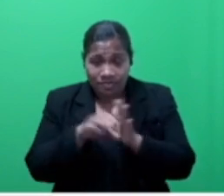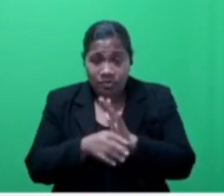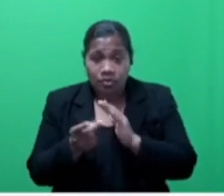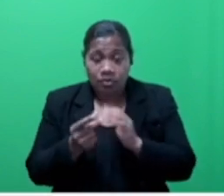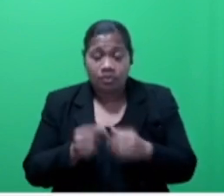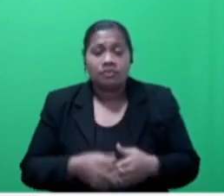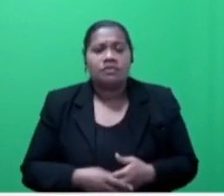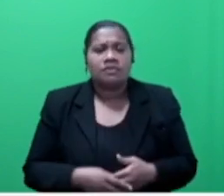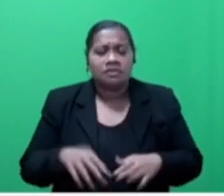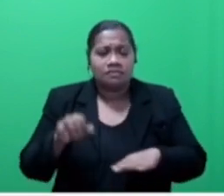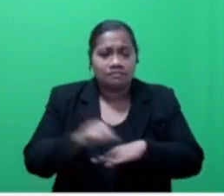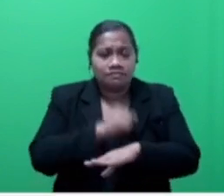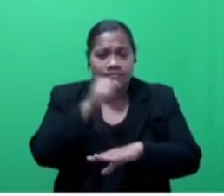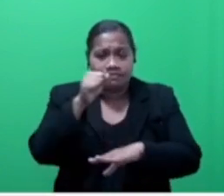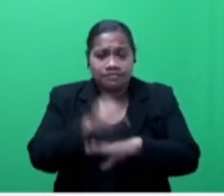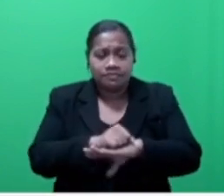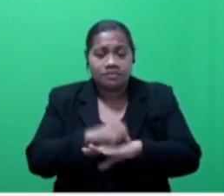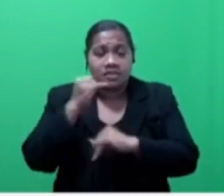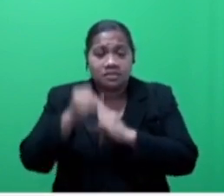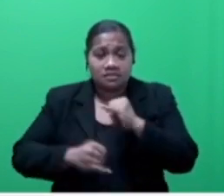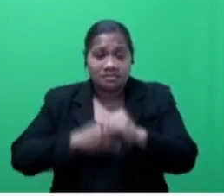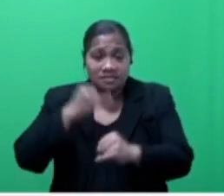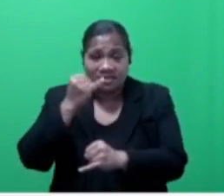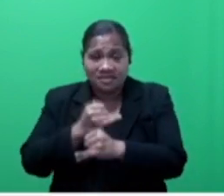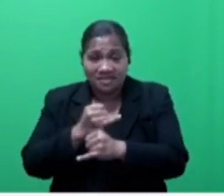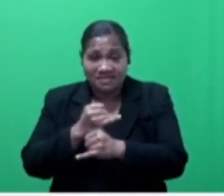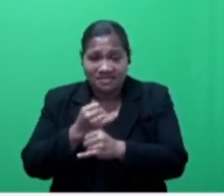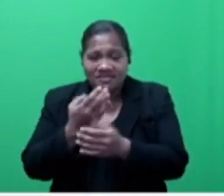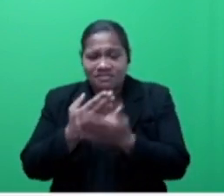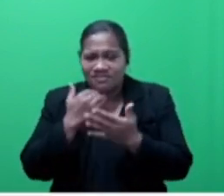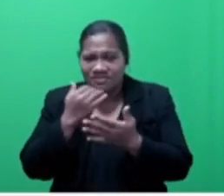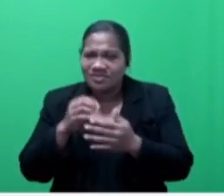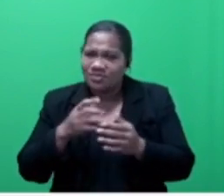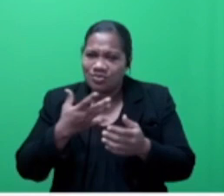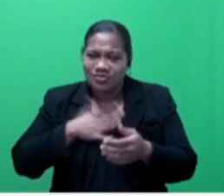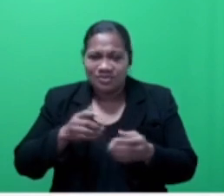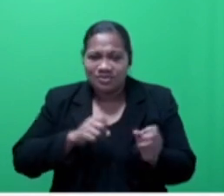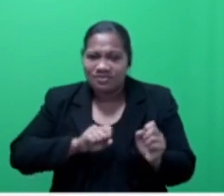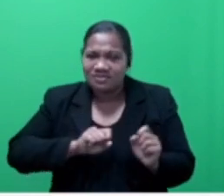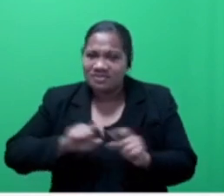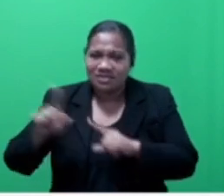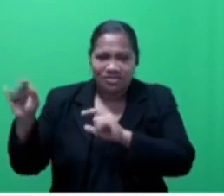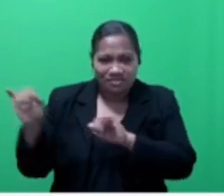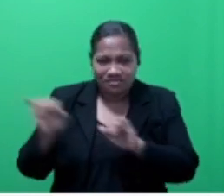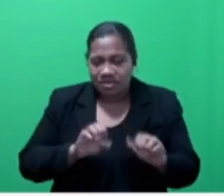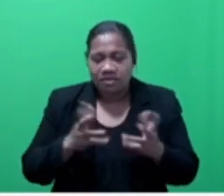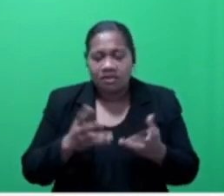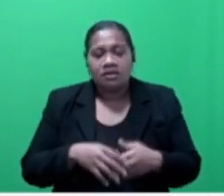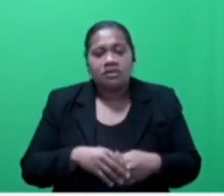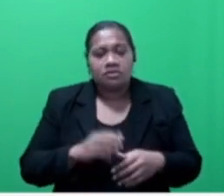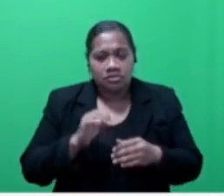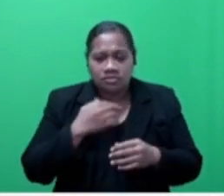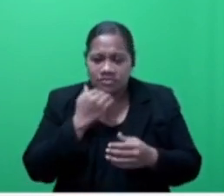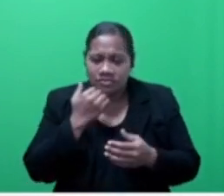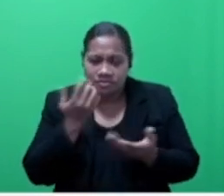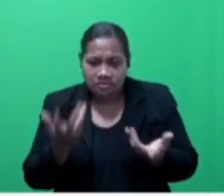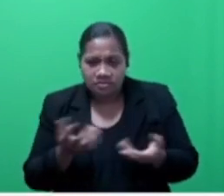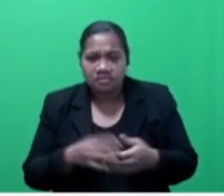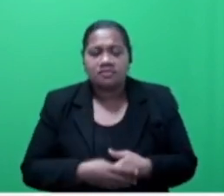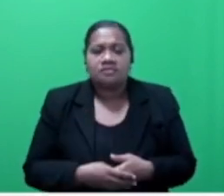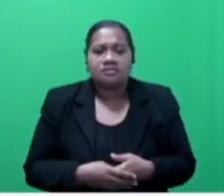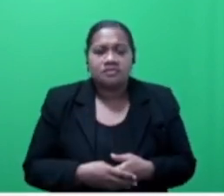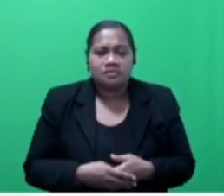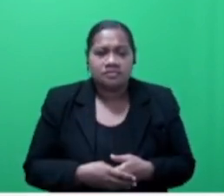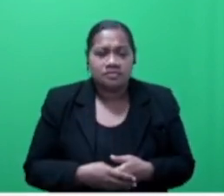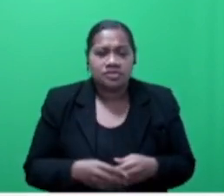Platts Singapore, international freight rates, and foreign exchange rates. Moreover, sir, refinery margins, distribution